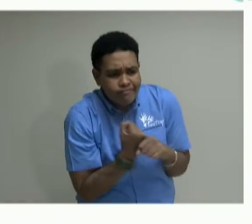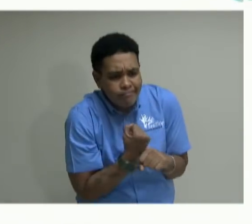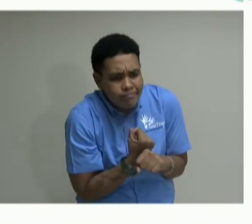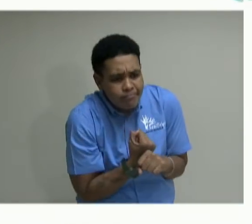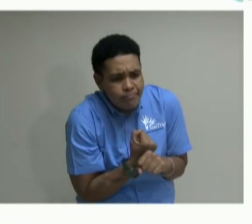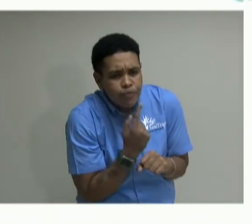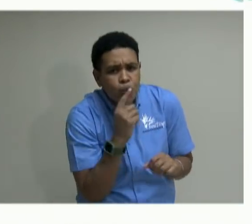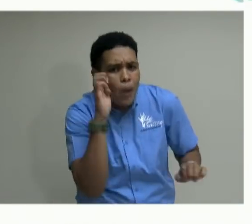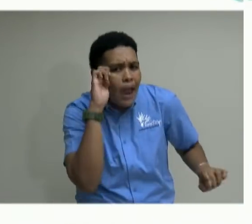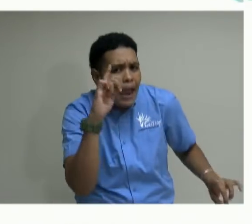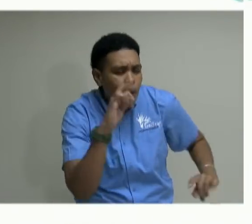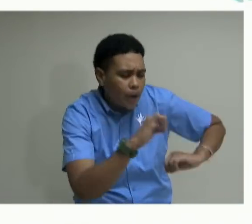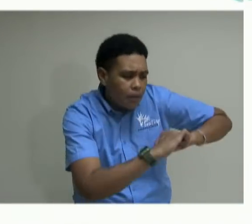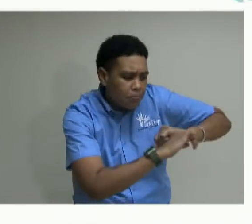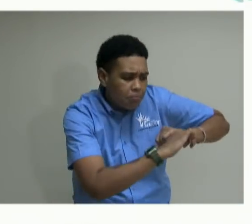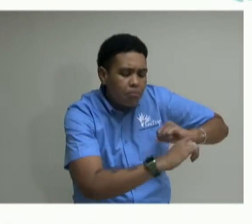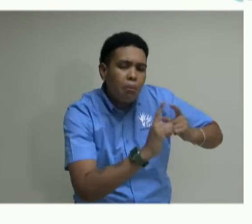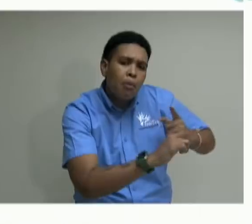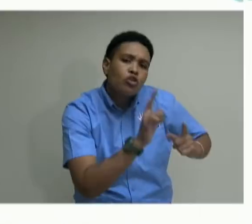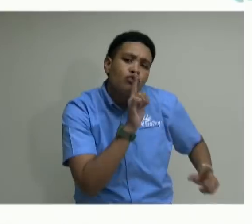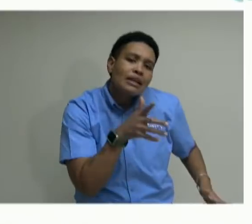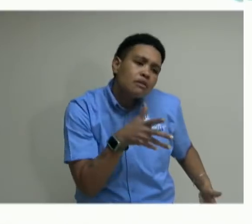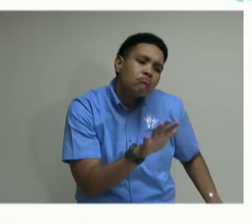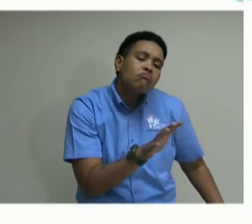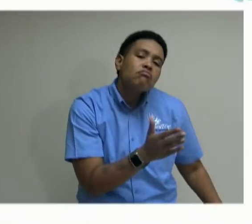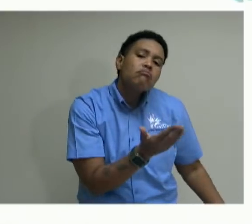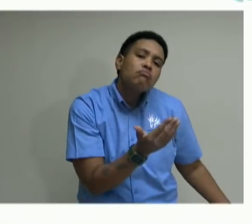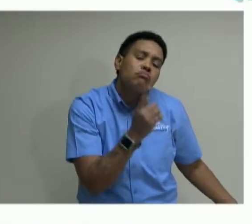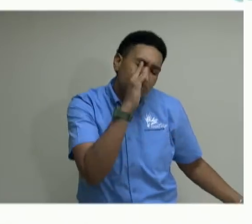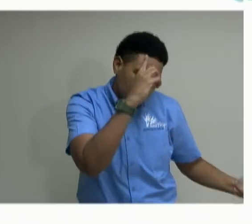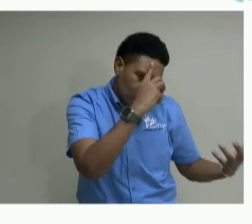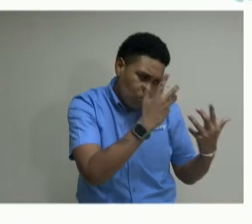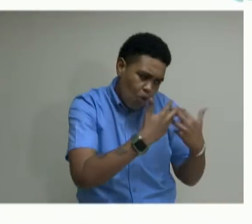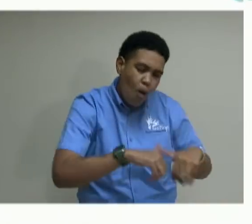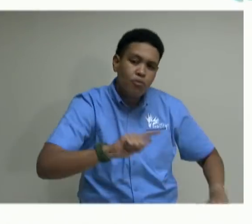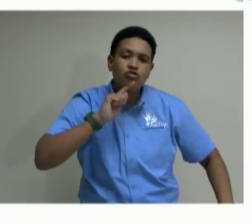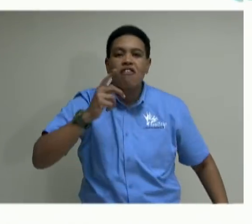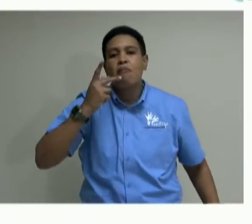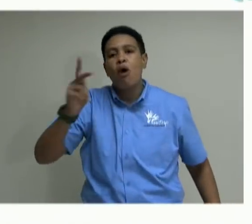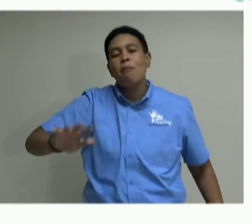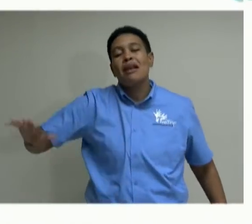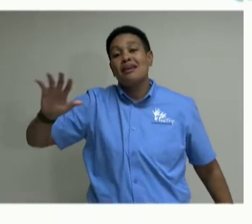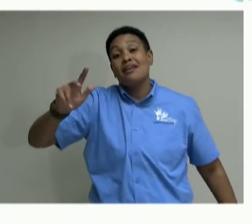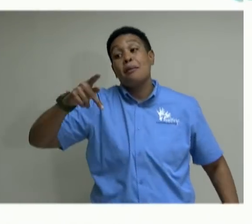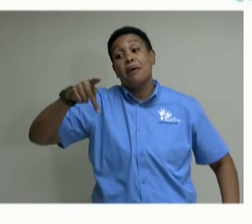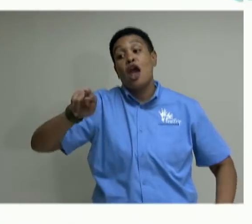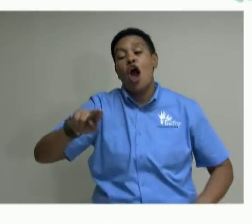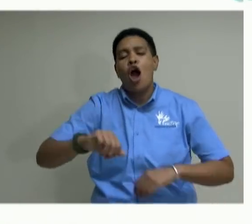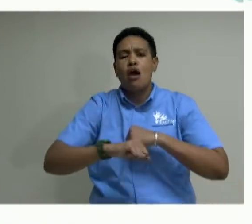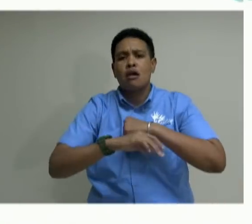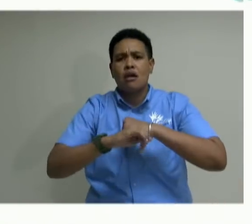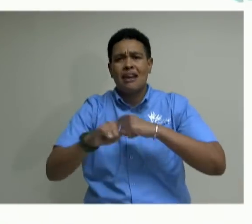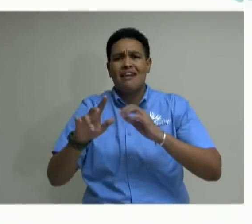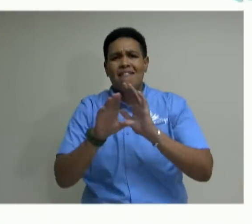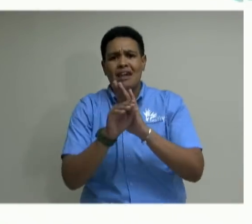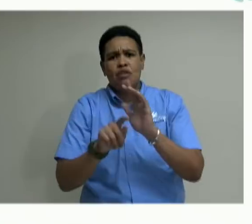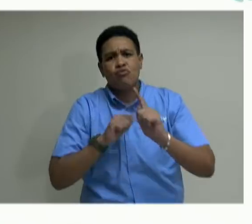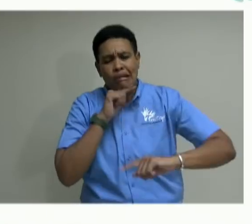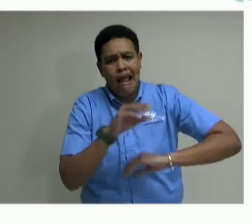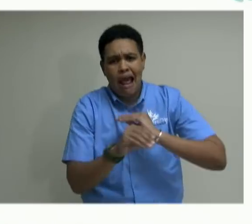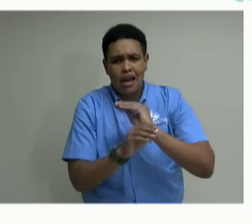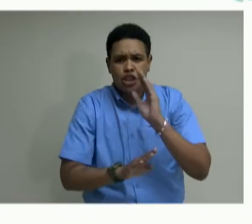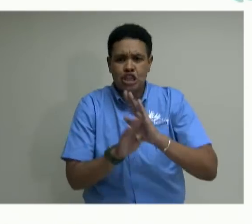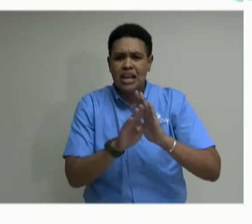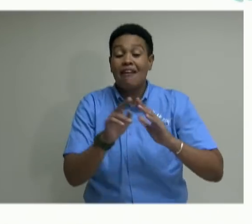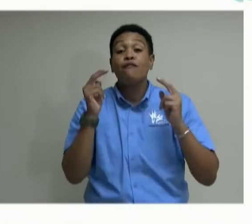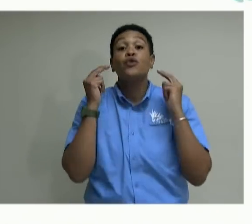to educate, and to facilitate the cooperation of the public. Public relations videos were also developed,